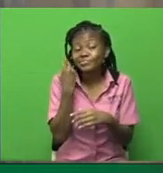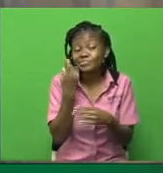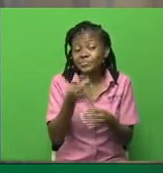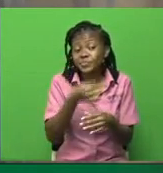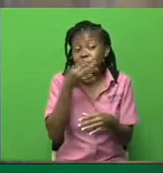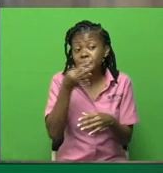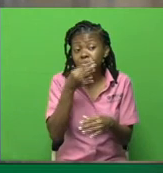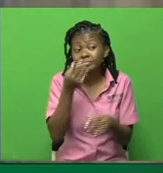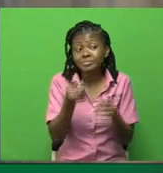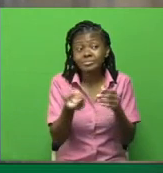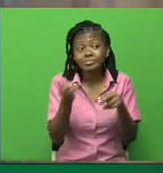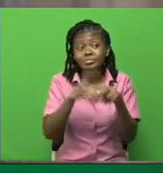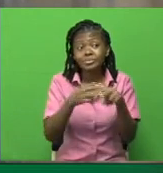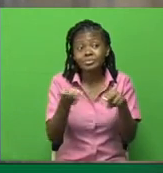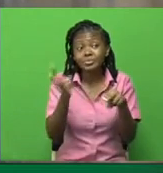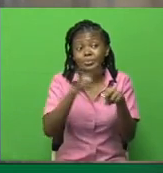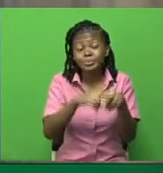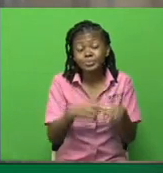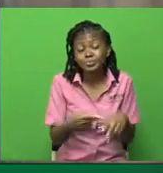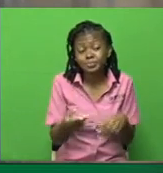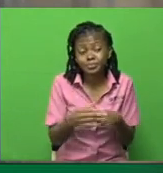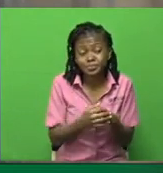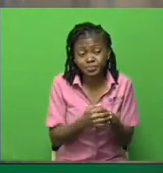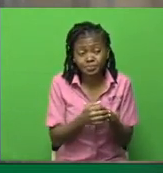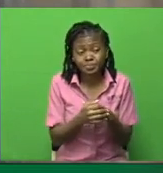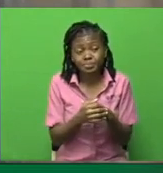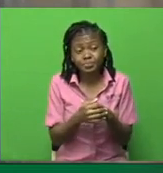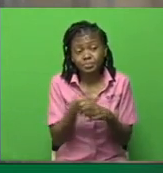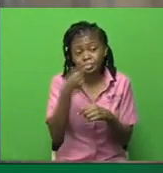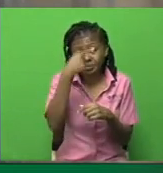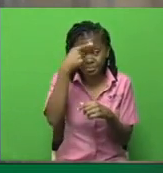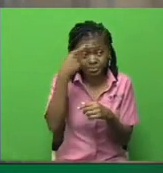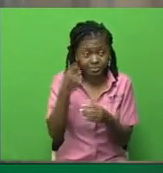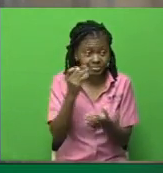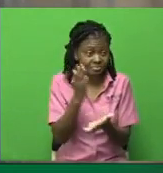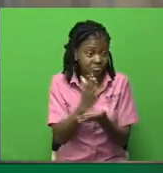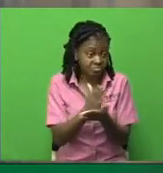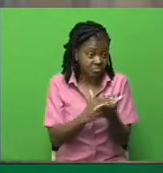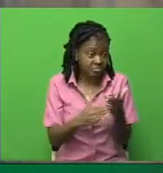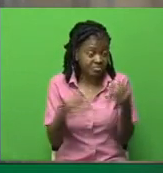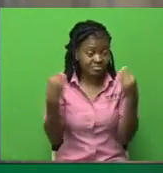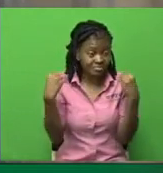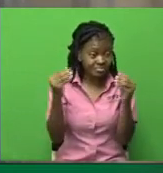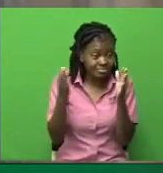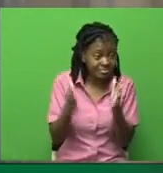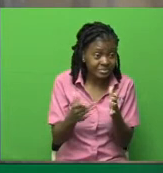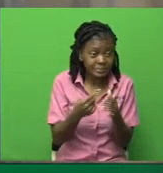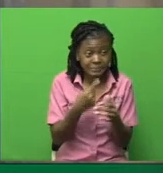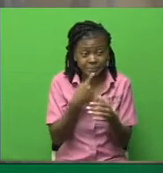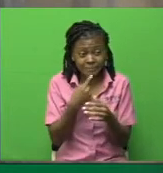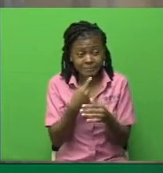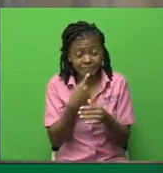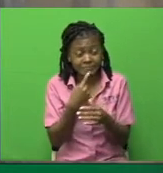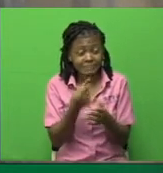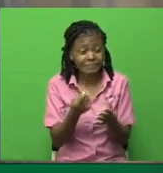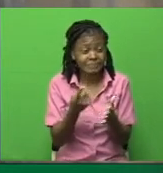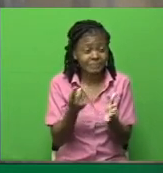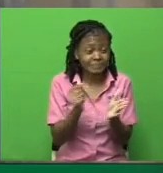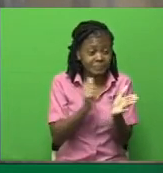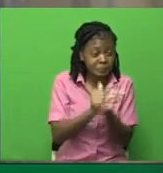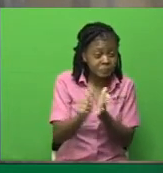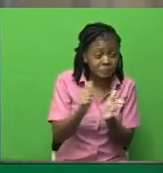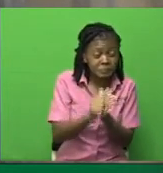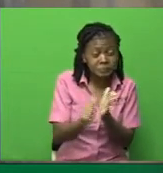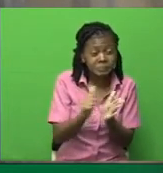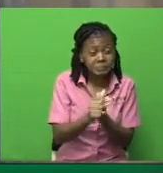will be updated as some Distributors are already stating that the accountants will inform will have informed